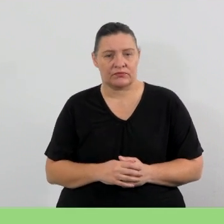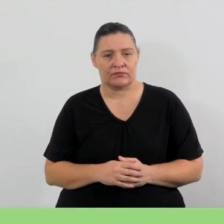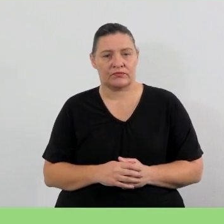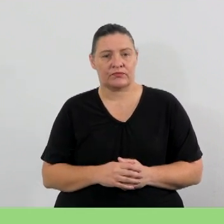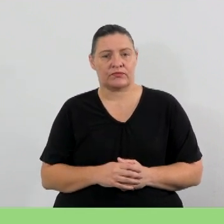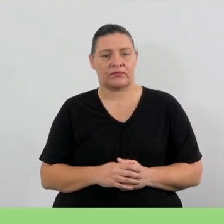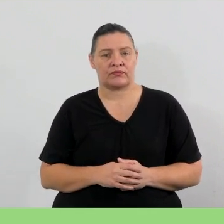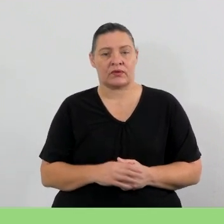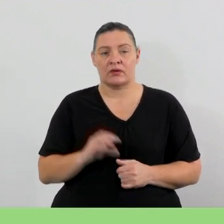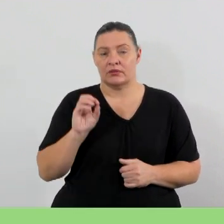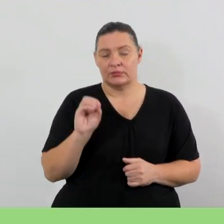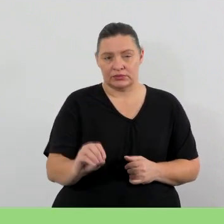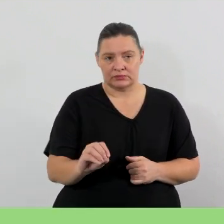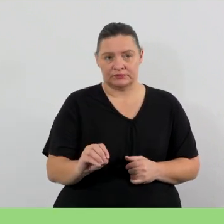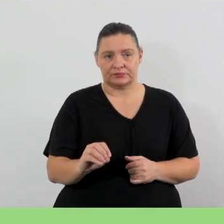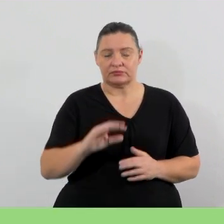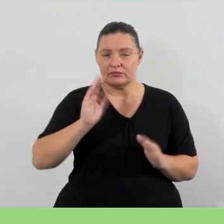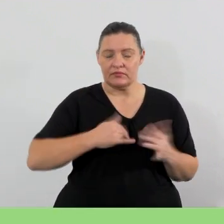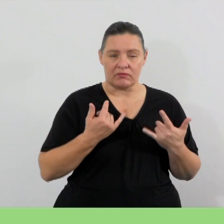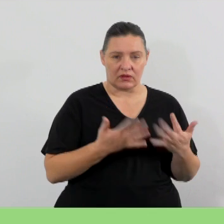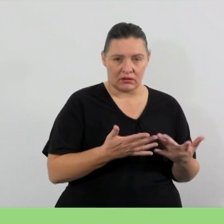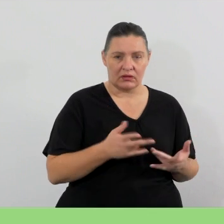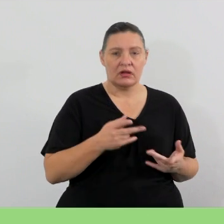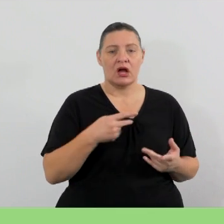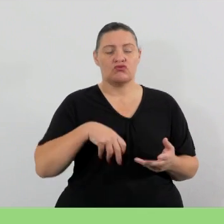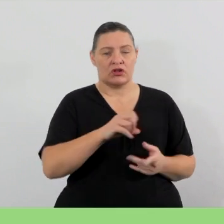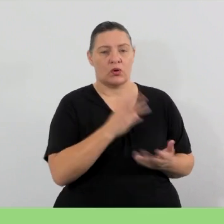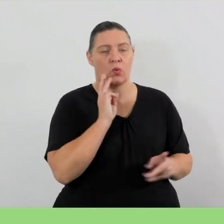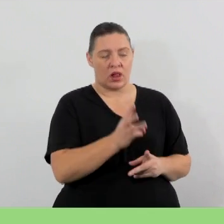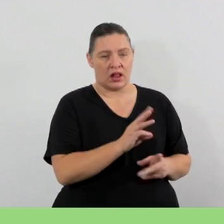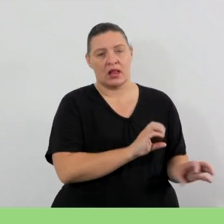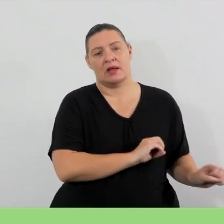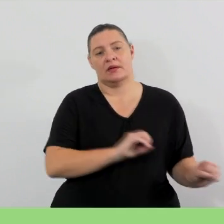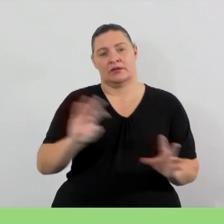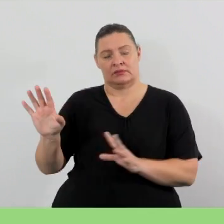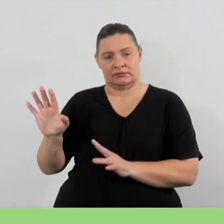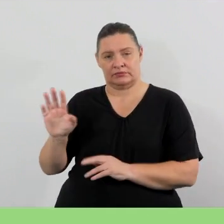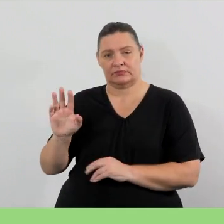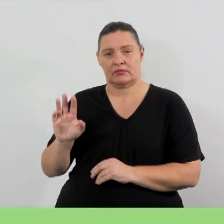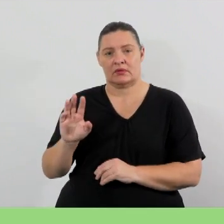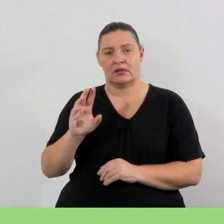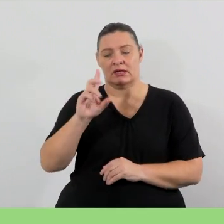So what we need to put in there, when there's less grass, the number of grazers will